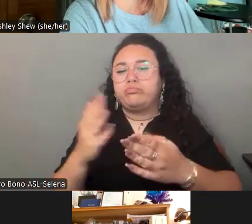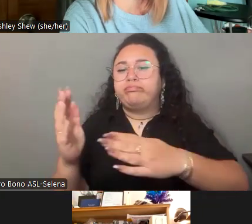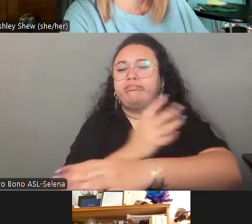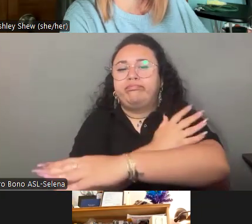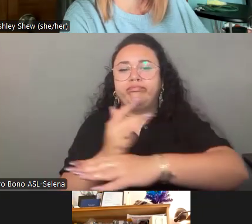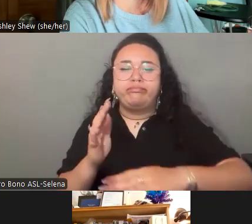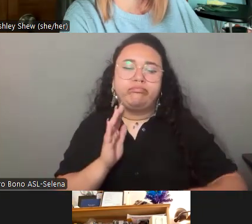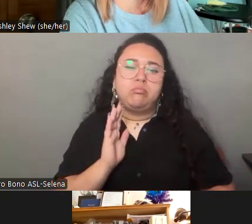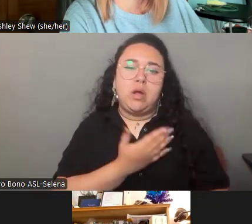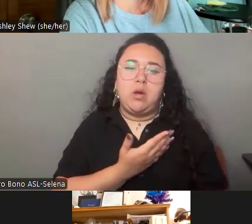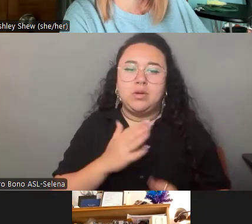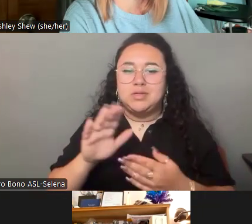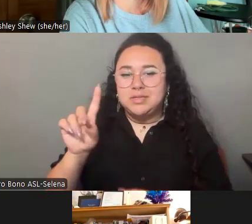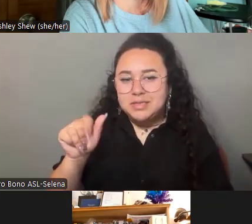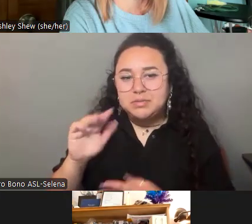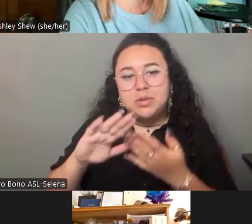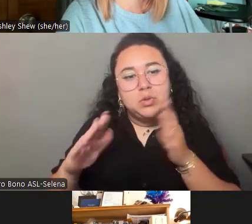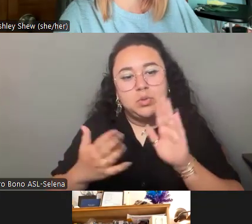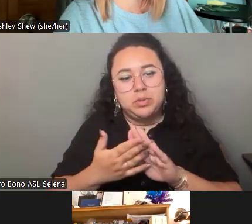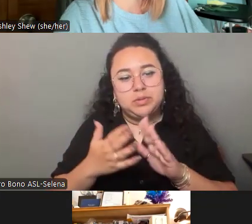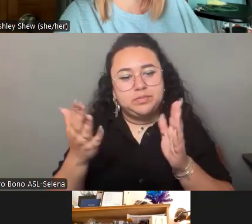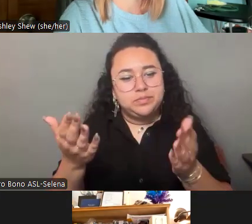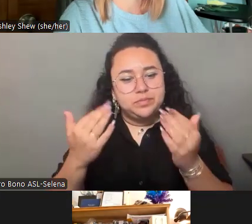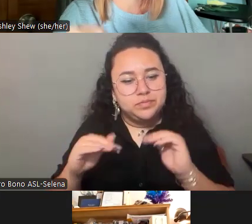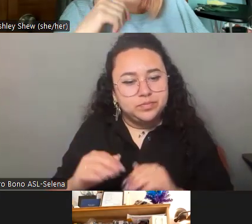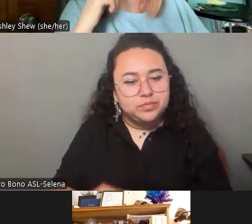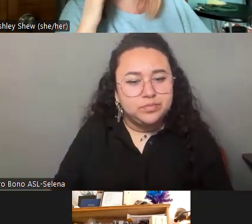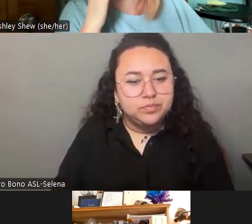community. Go to the next slide.